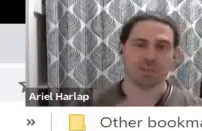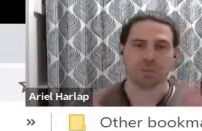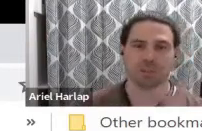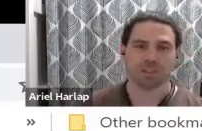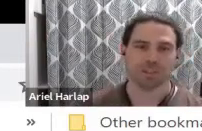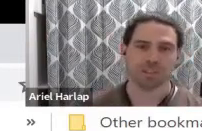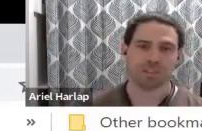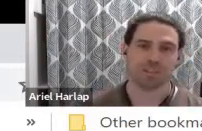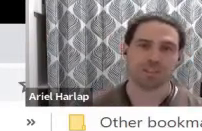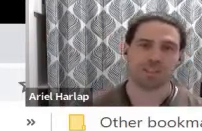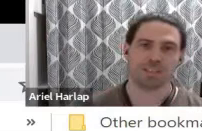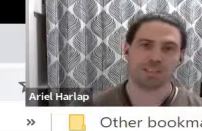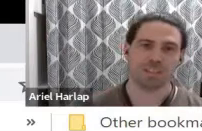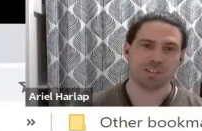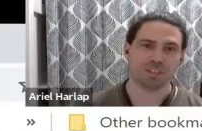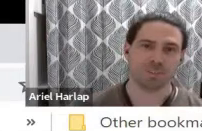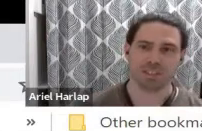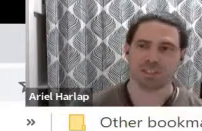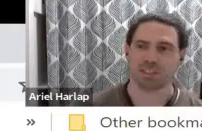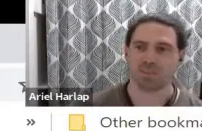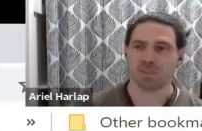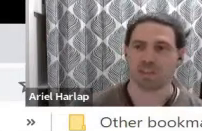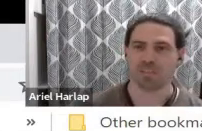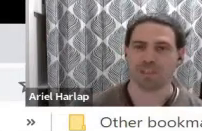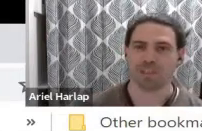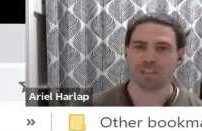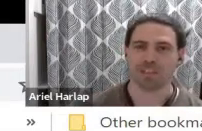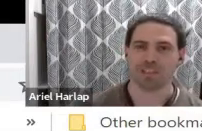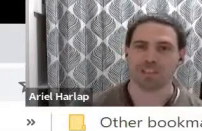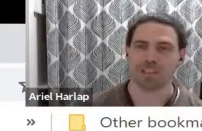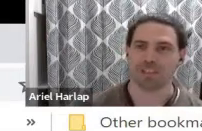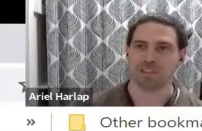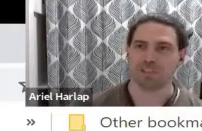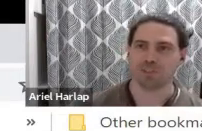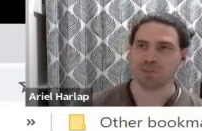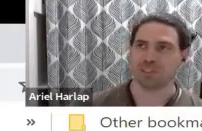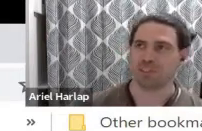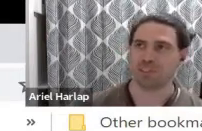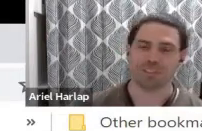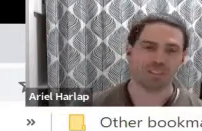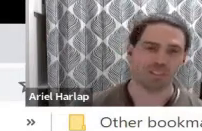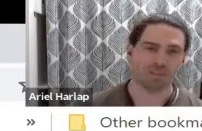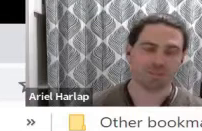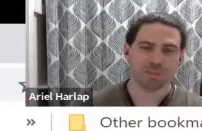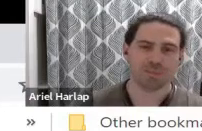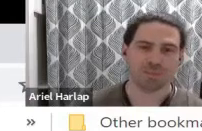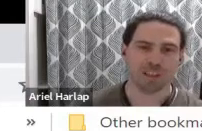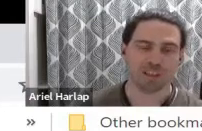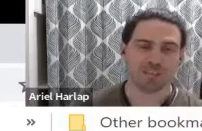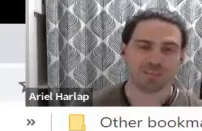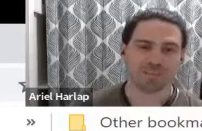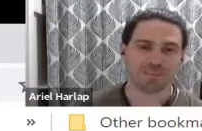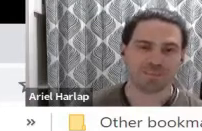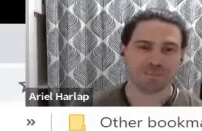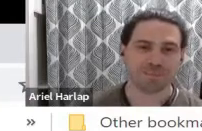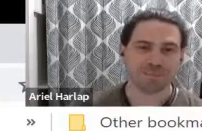to separate personal and work in your digital space. So maybe having an external storage